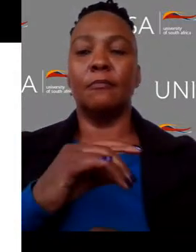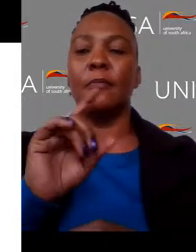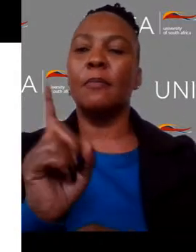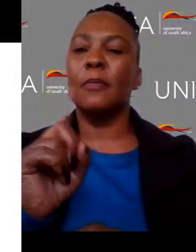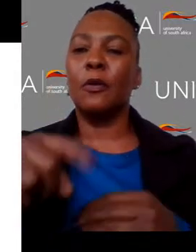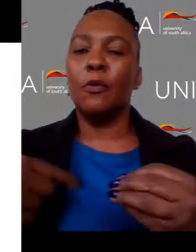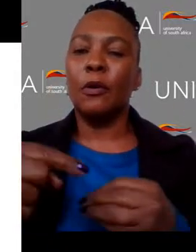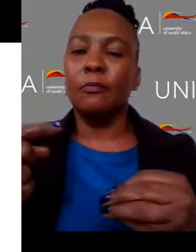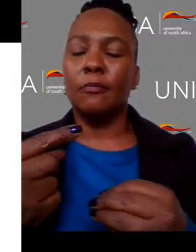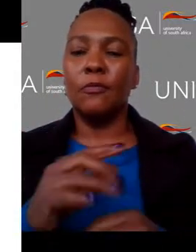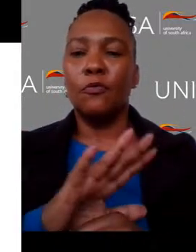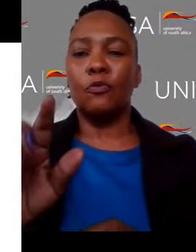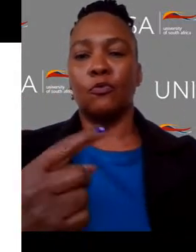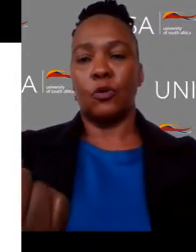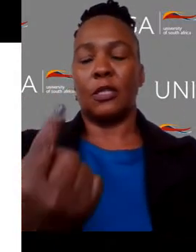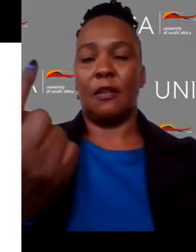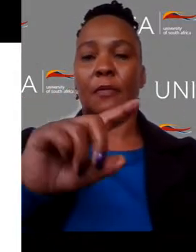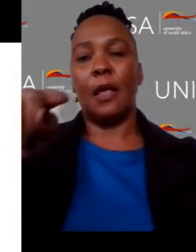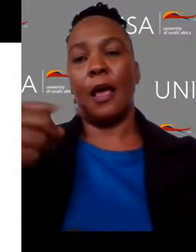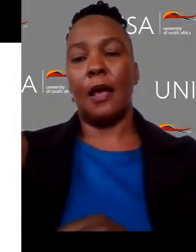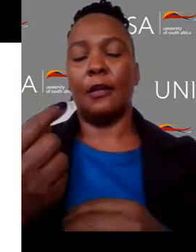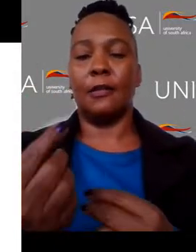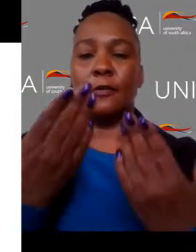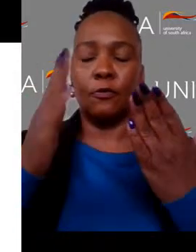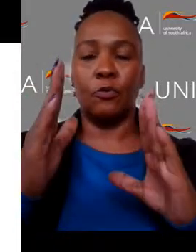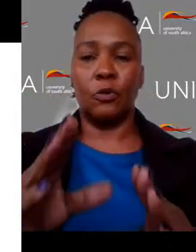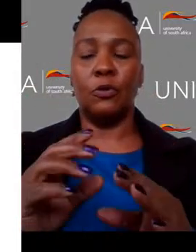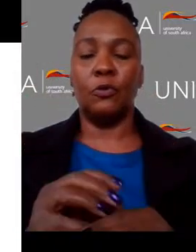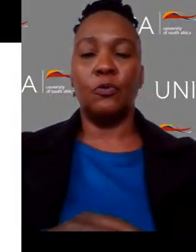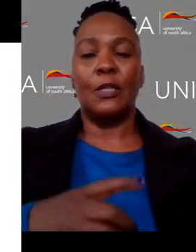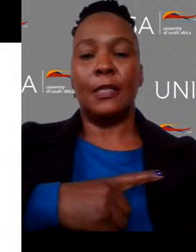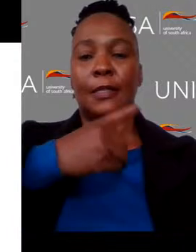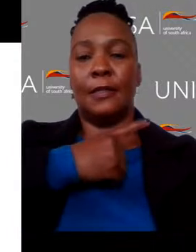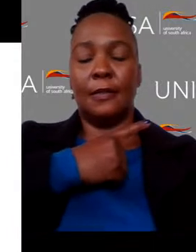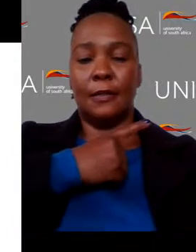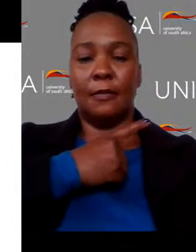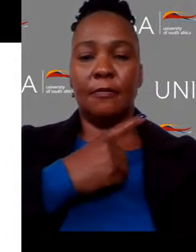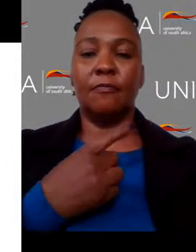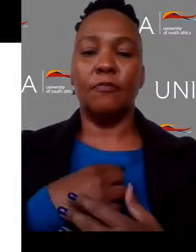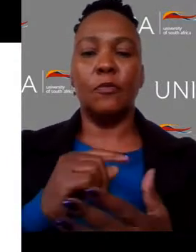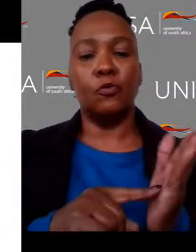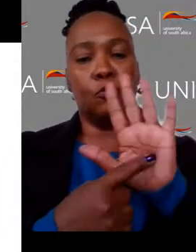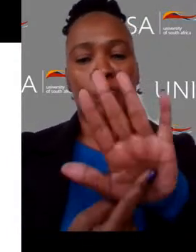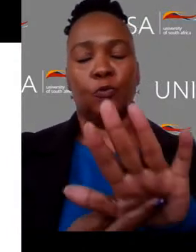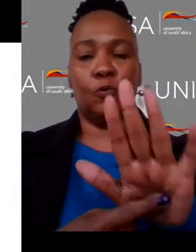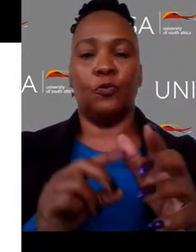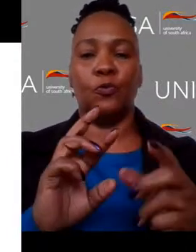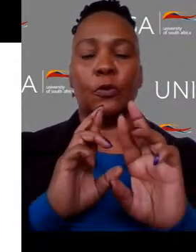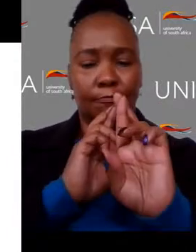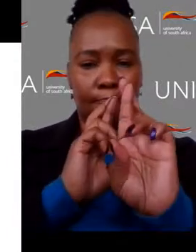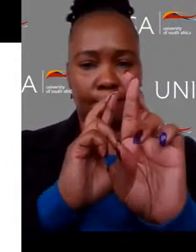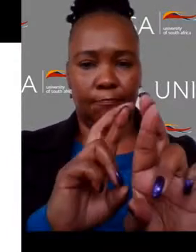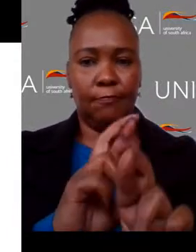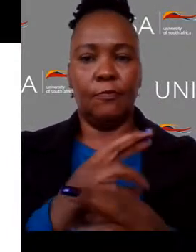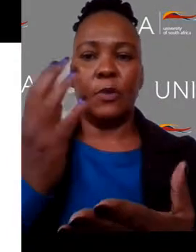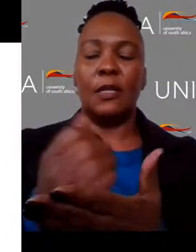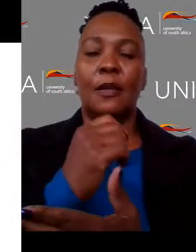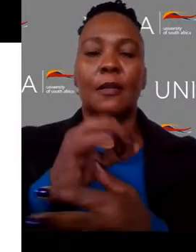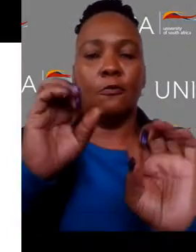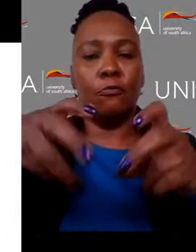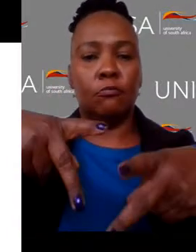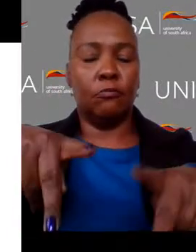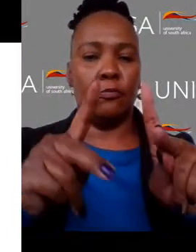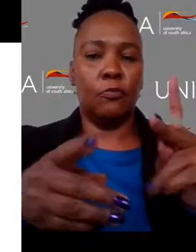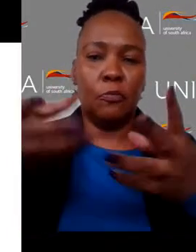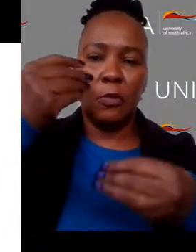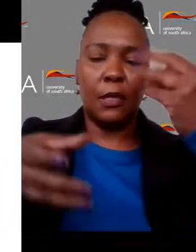just yourself, but others with dignity. You show respect when you actually take on these opportunities to learn,